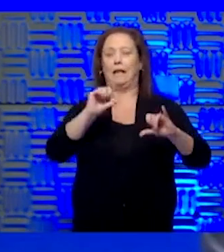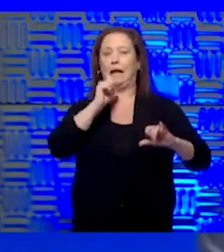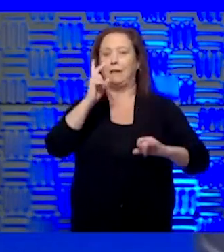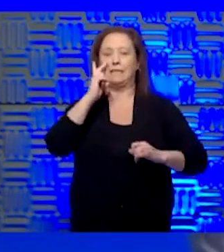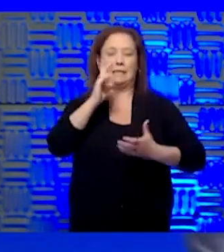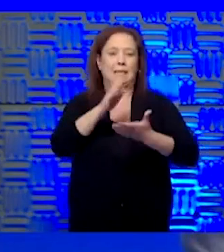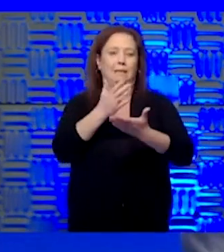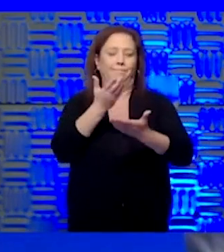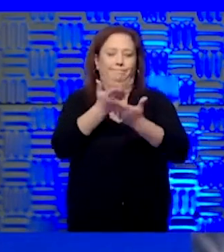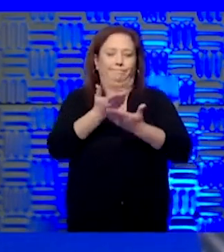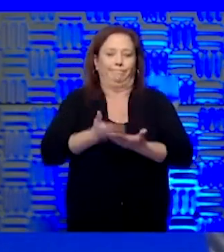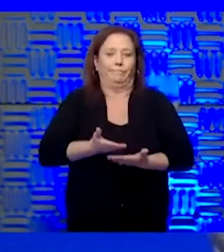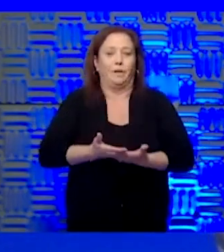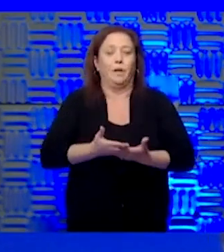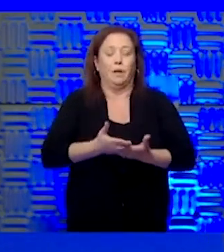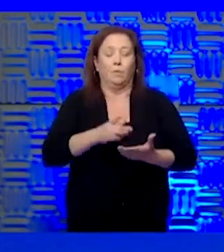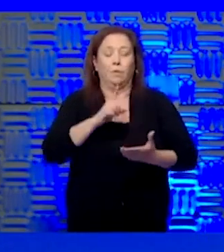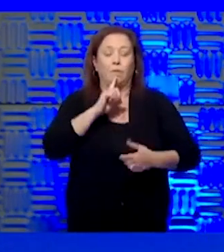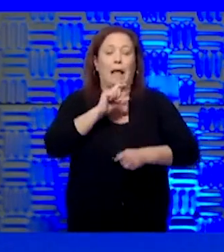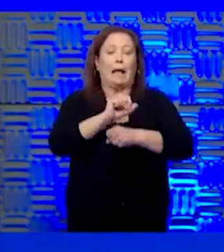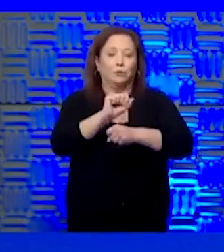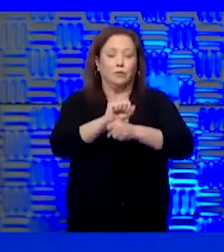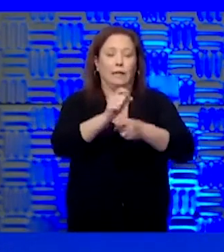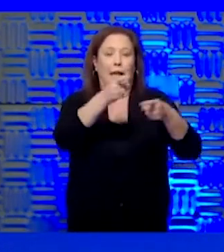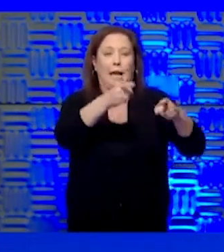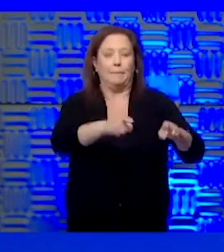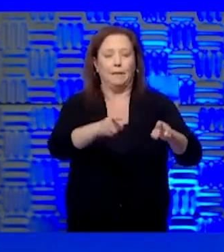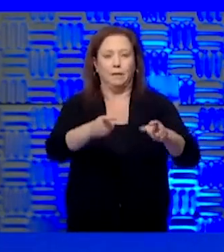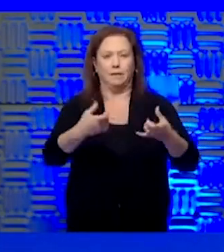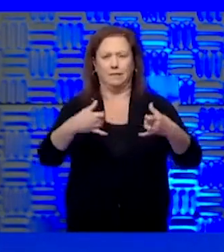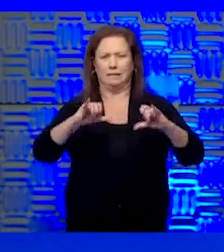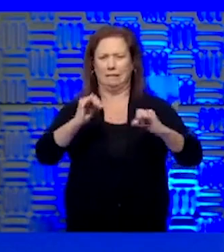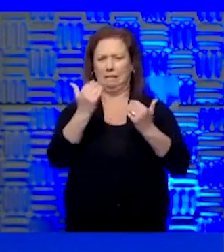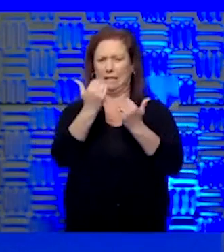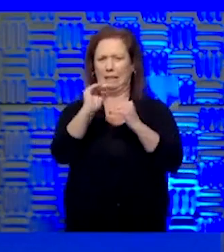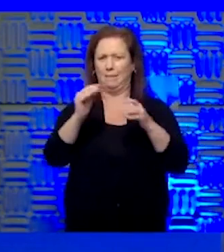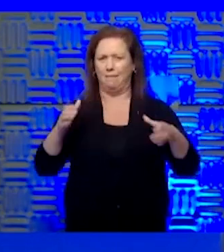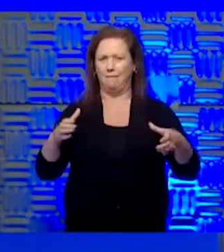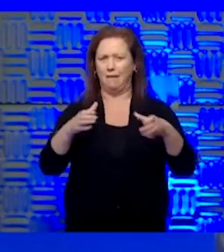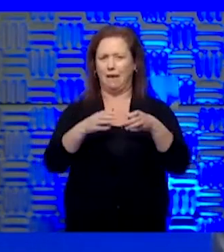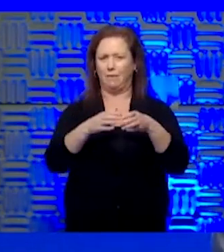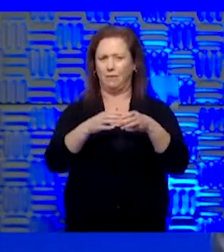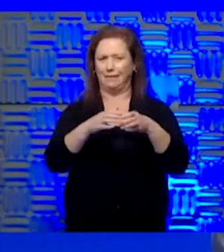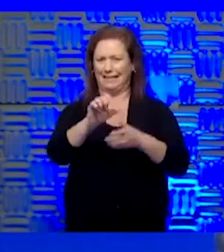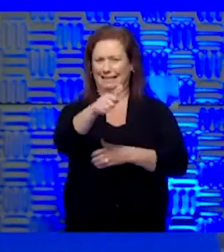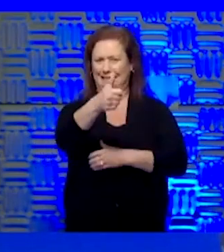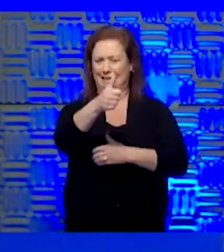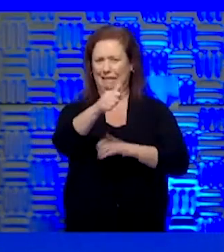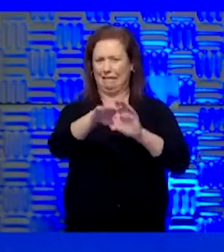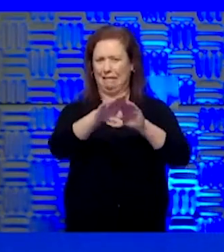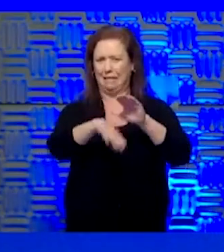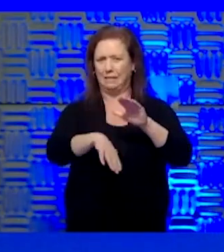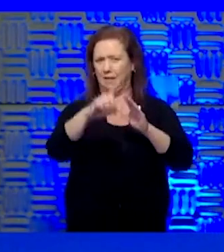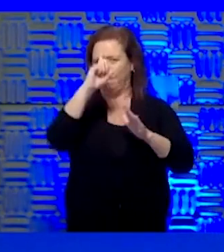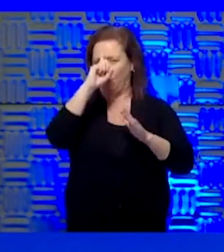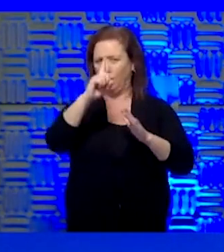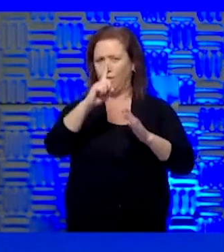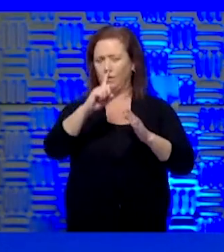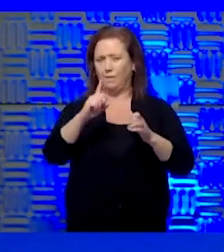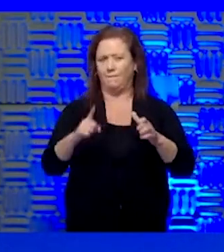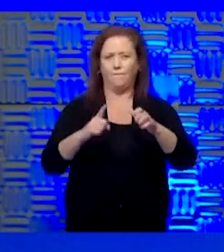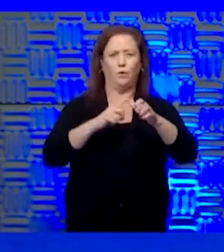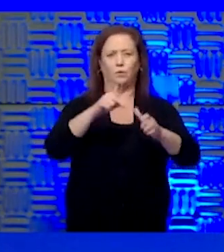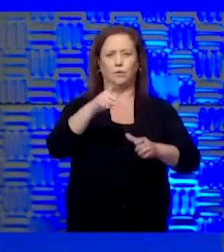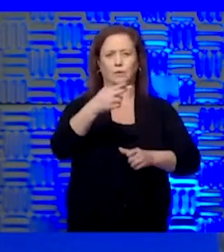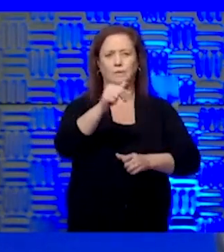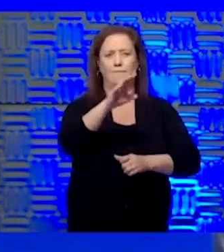the documents of exactly what it's going to be. I know that there's probably still going to be a limit on gatherings to about 10, at least for the first phase.